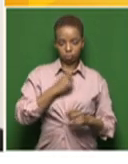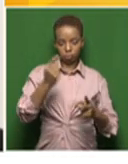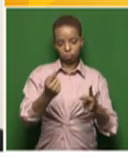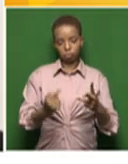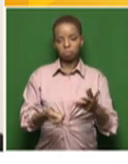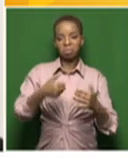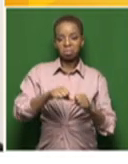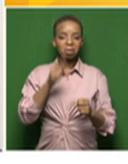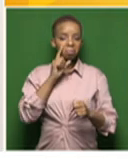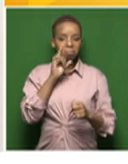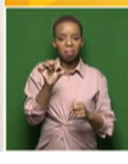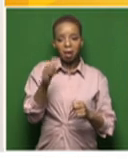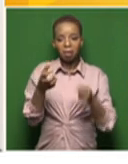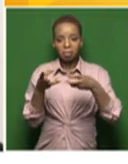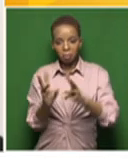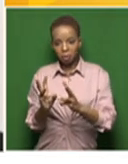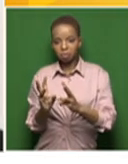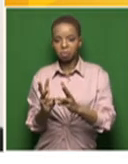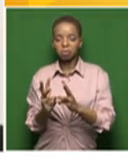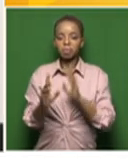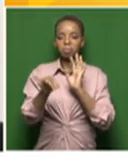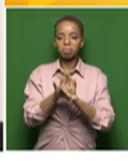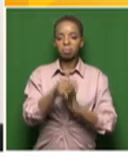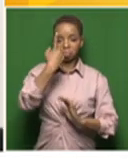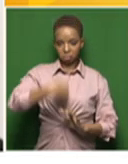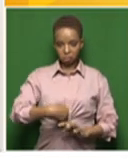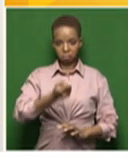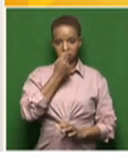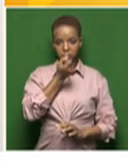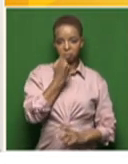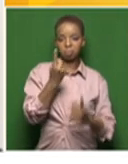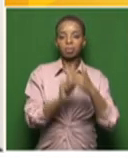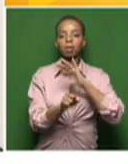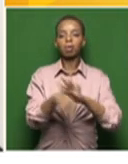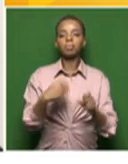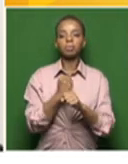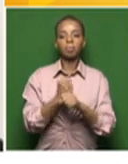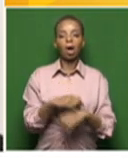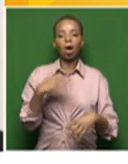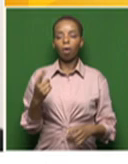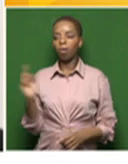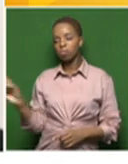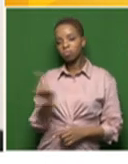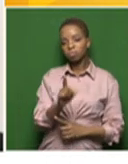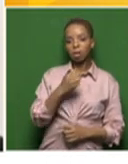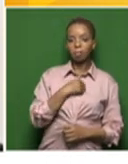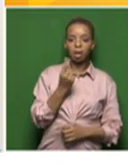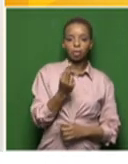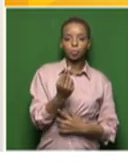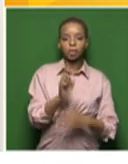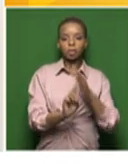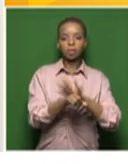authenticating you. But the ratios of twins in South Africa, or the stats on twins, is actually quite